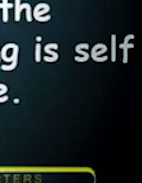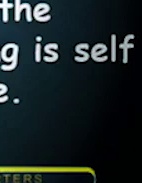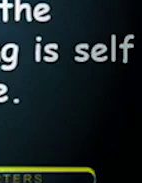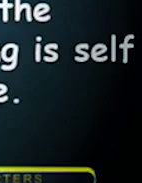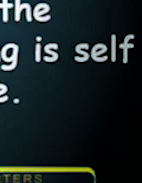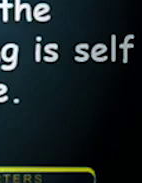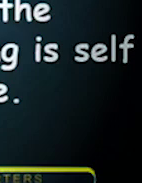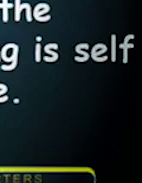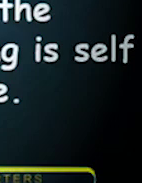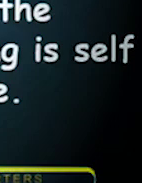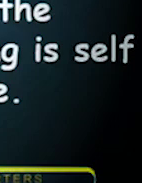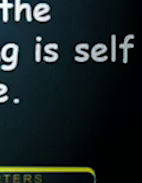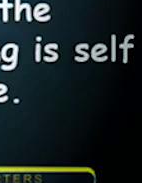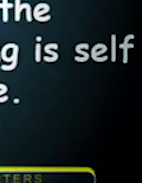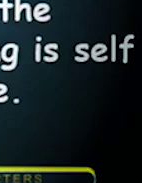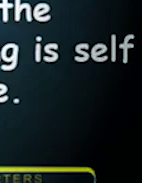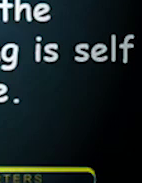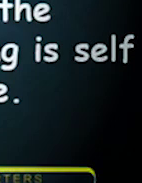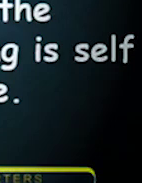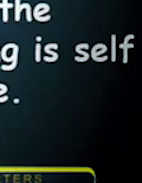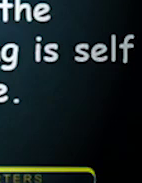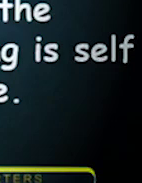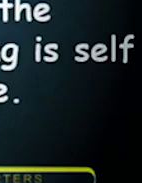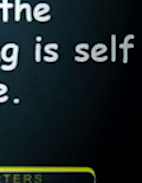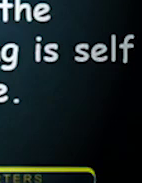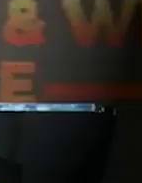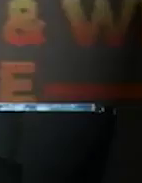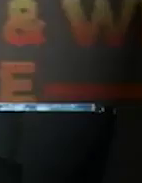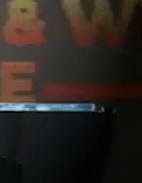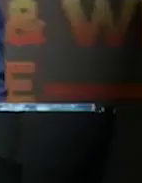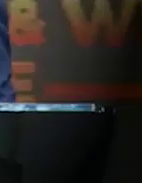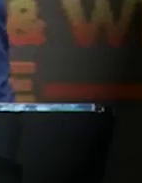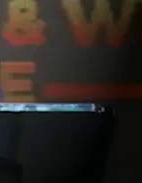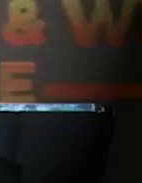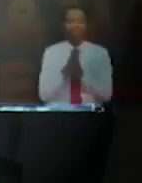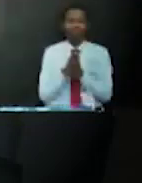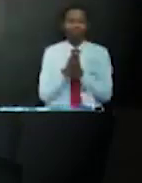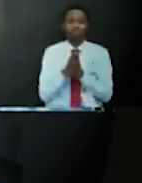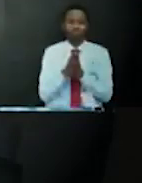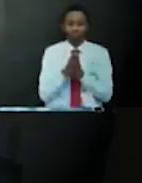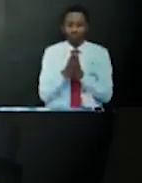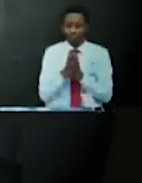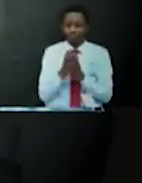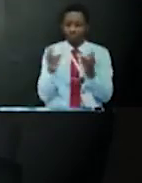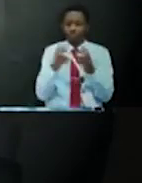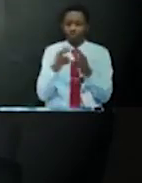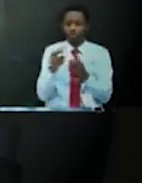create space for that to keep our young people around. Repositioning means there is